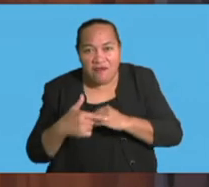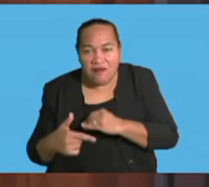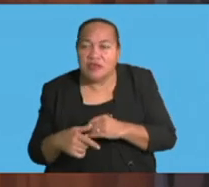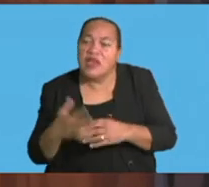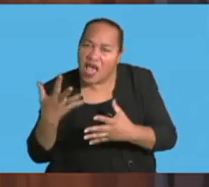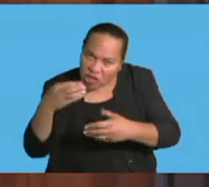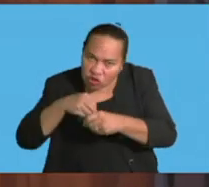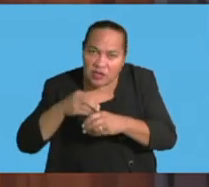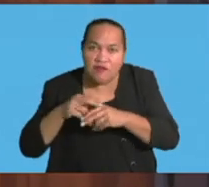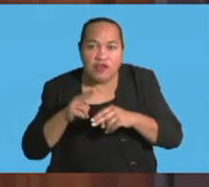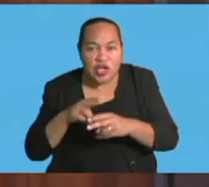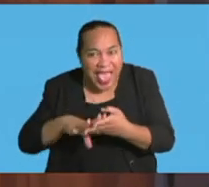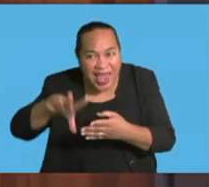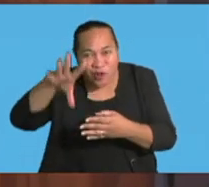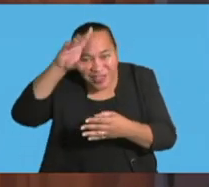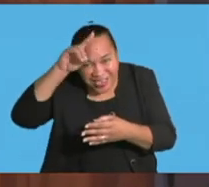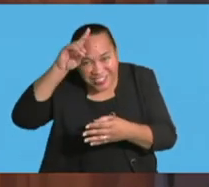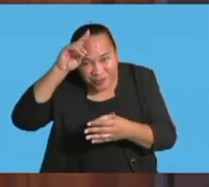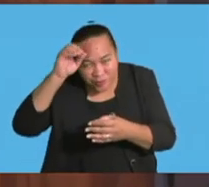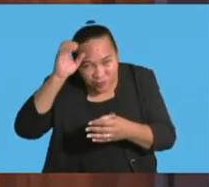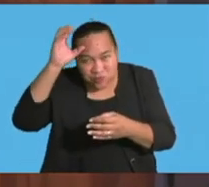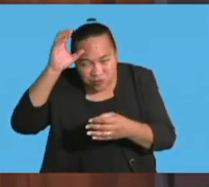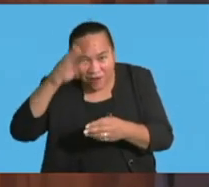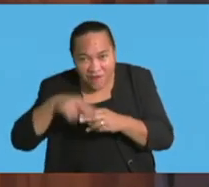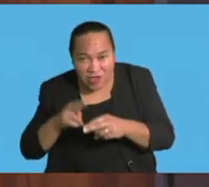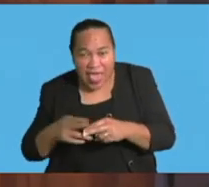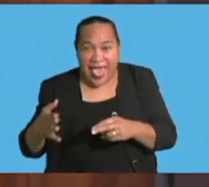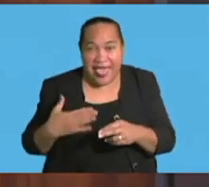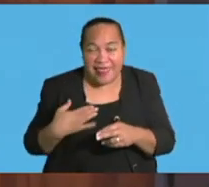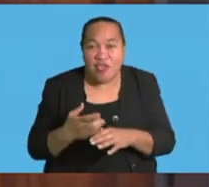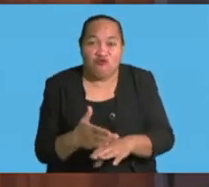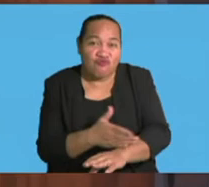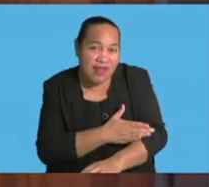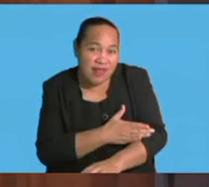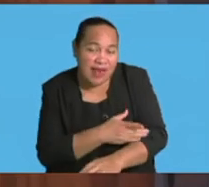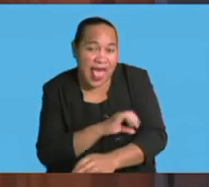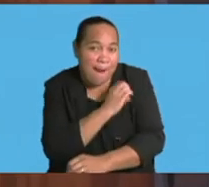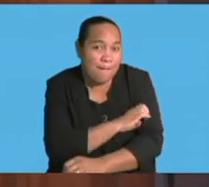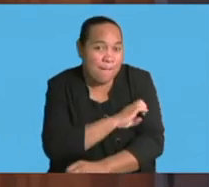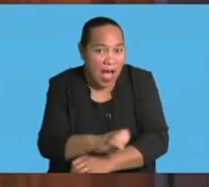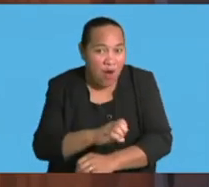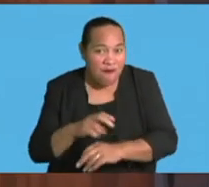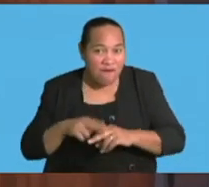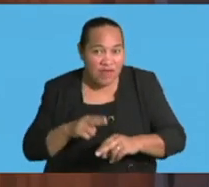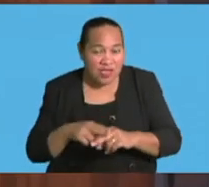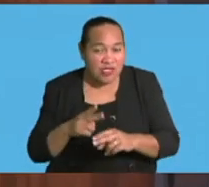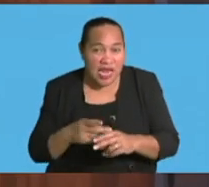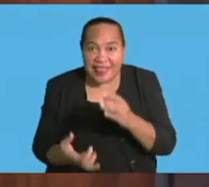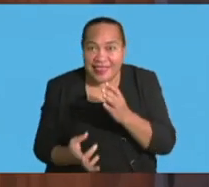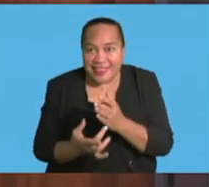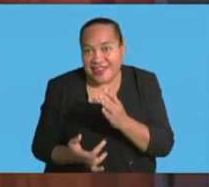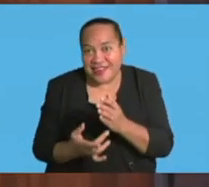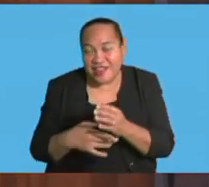Fiji, an educated Fiji, a healthy Fiji, a greener Fiji, an empowered Fiji, a digital Fiji,